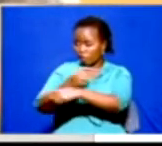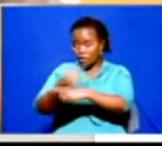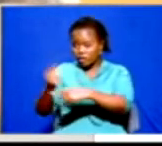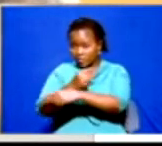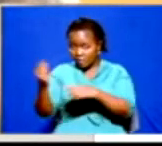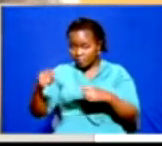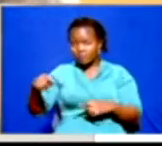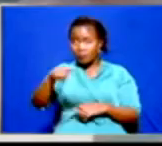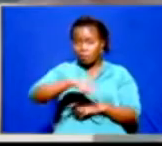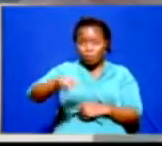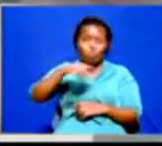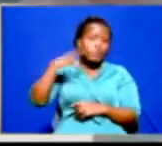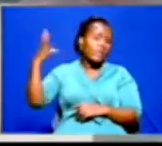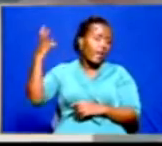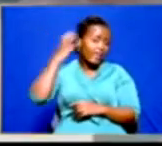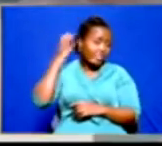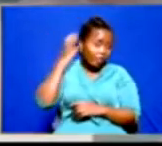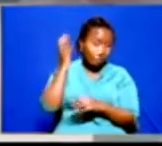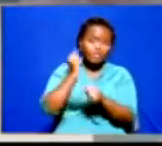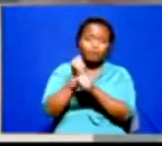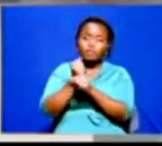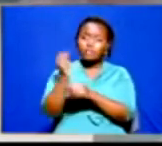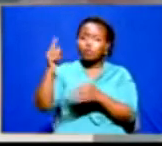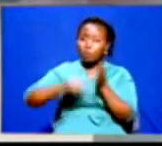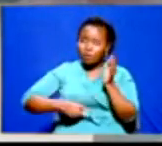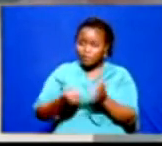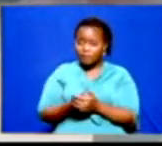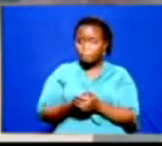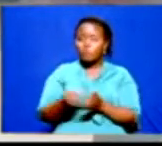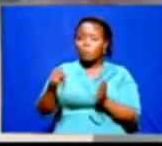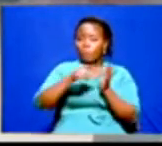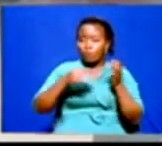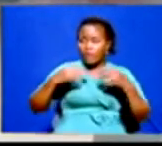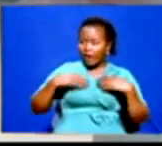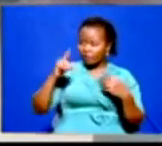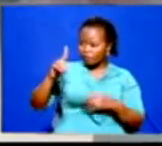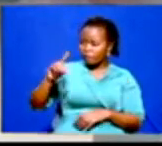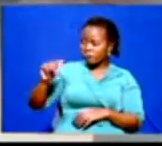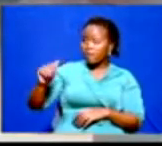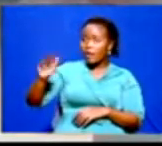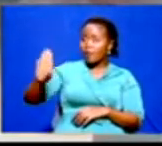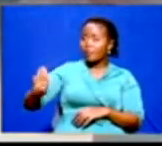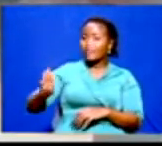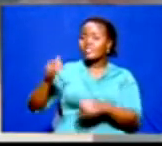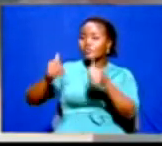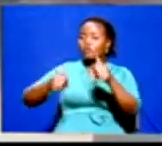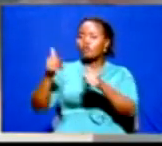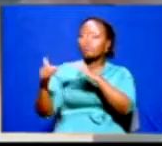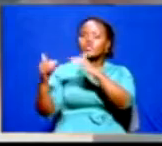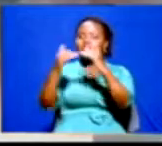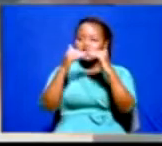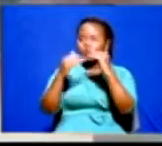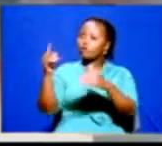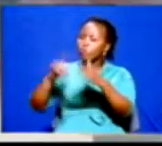to do what we refer to simulation. We have laboratories which is as similar to what is happening in the hospital,